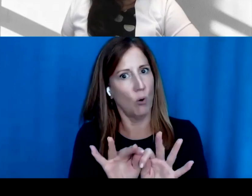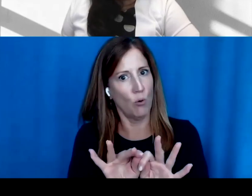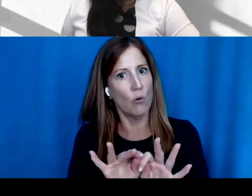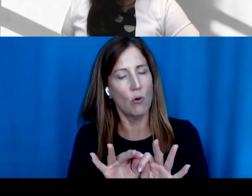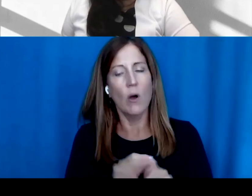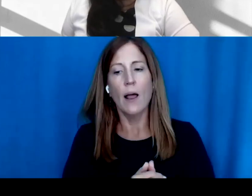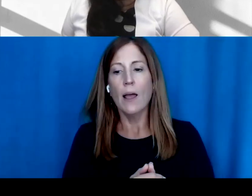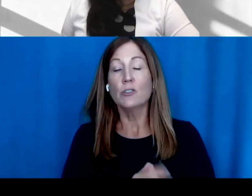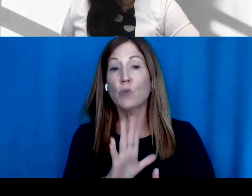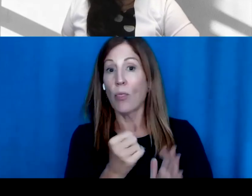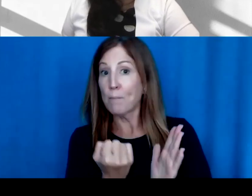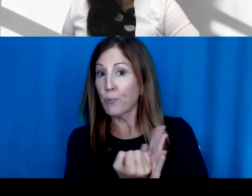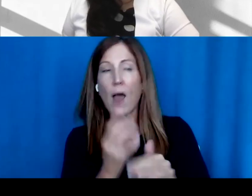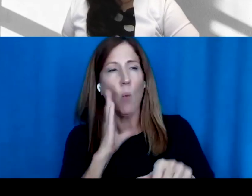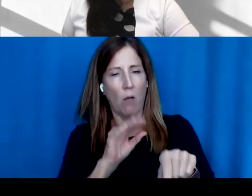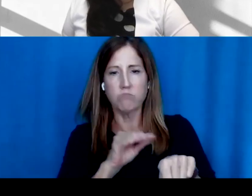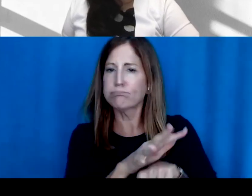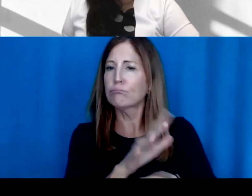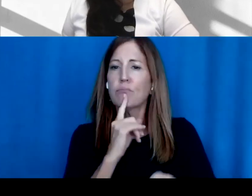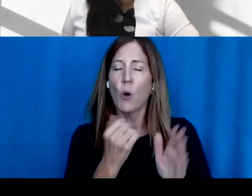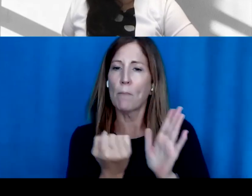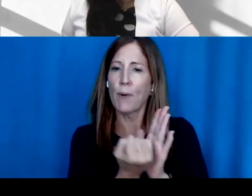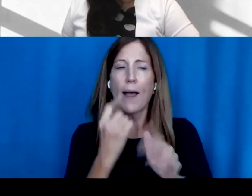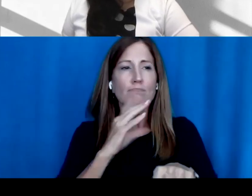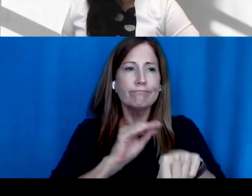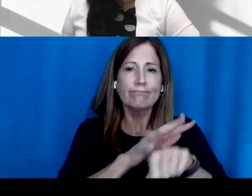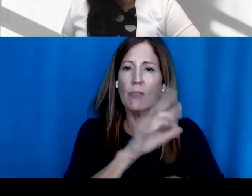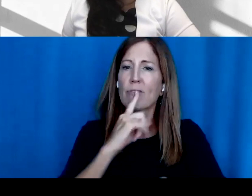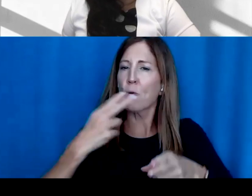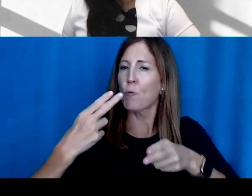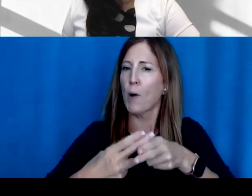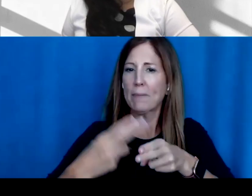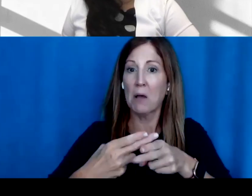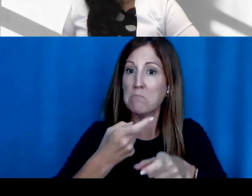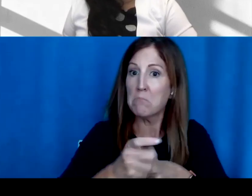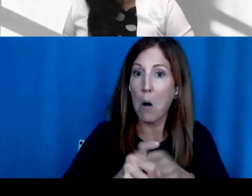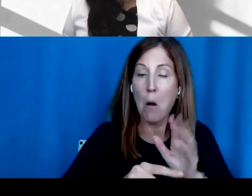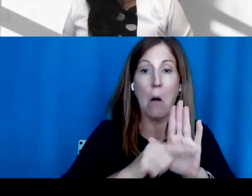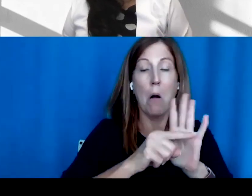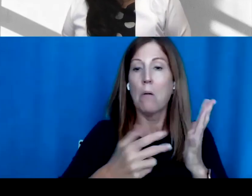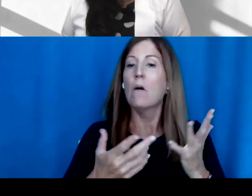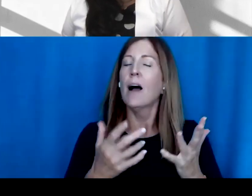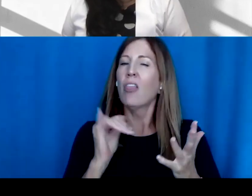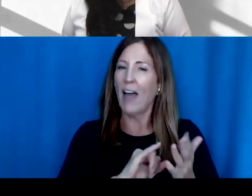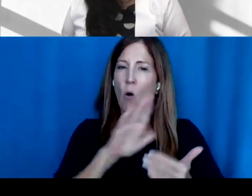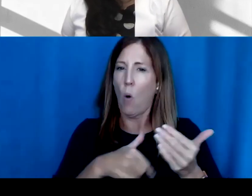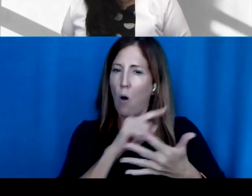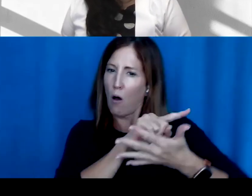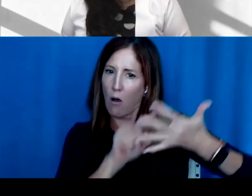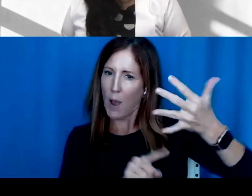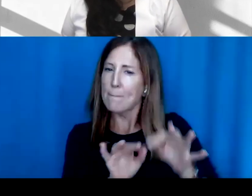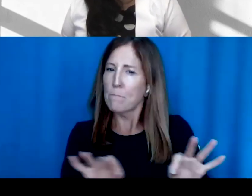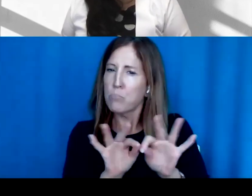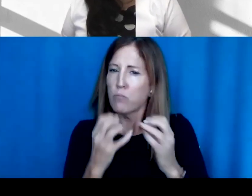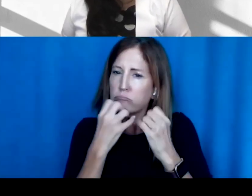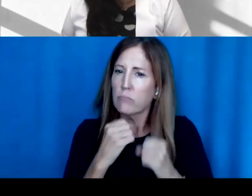Their brand, it affects their brand and it affects their reputation. So those are all things that are really important to them. And so those are